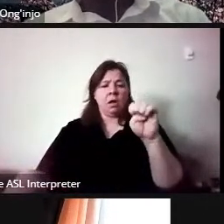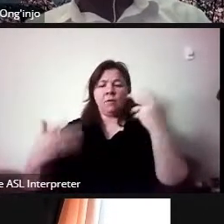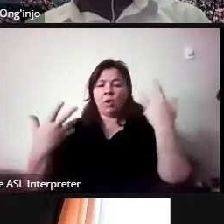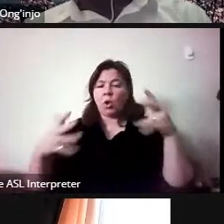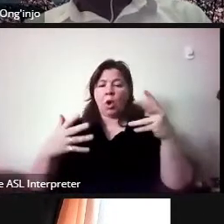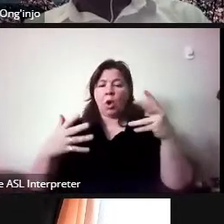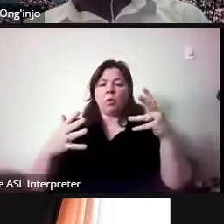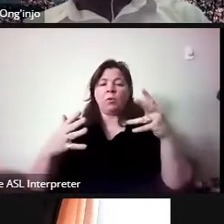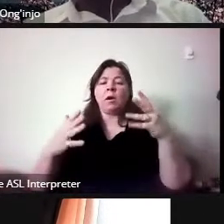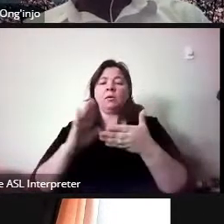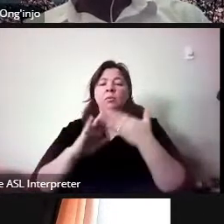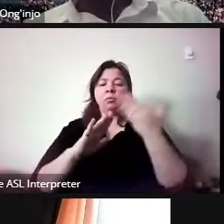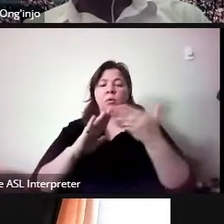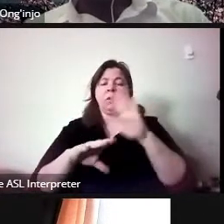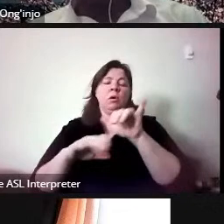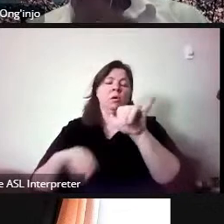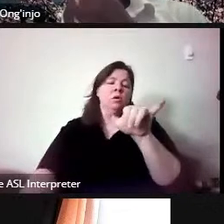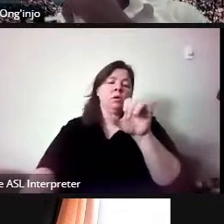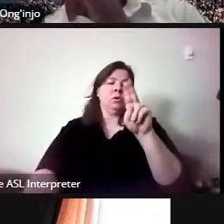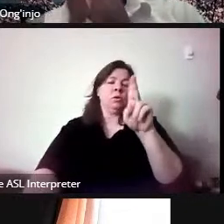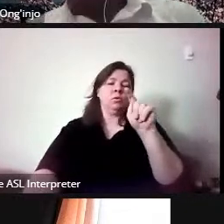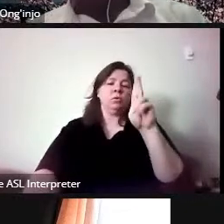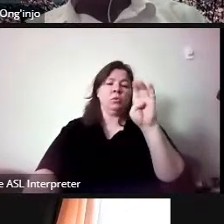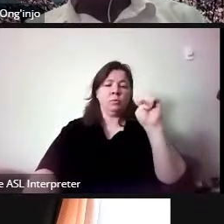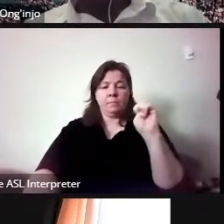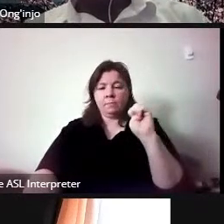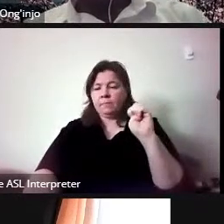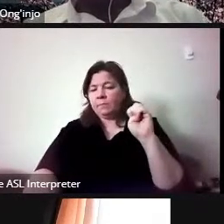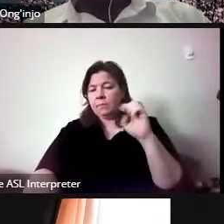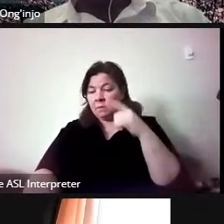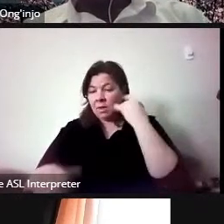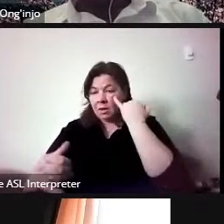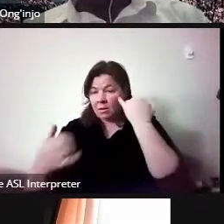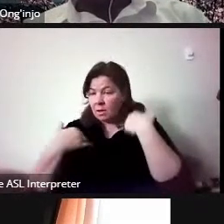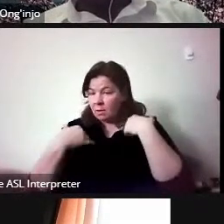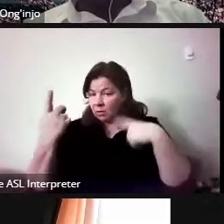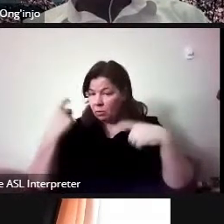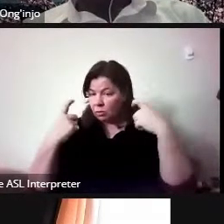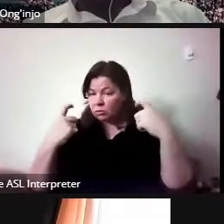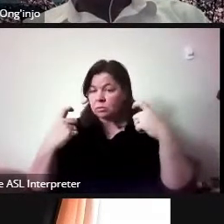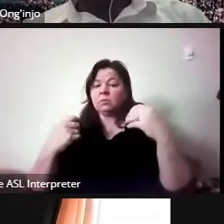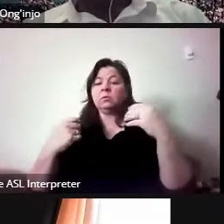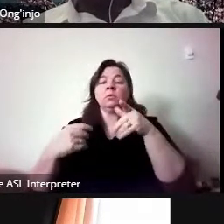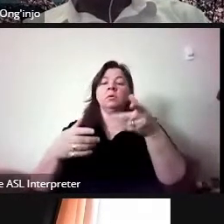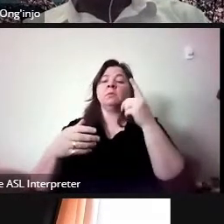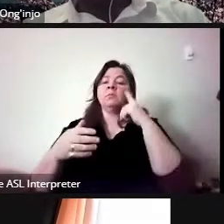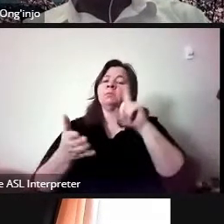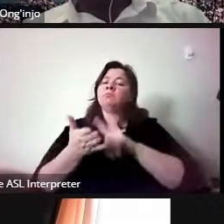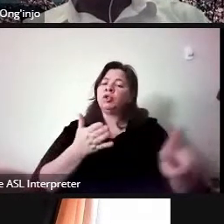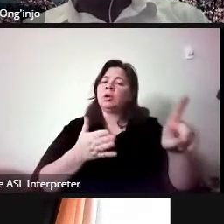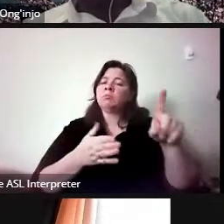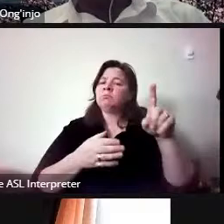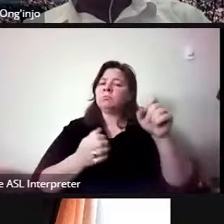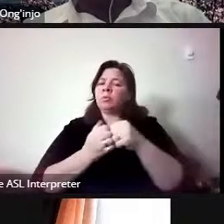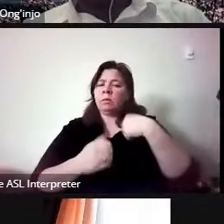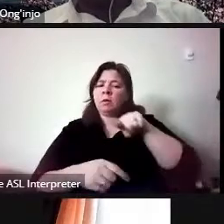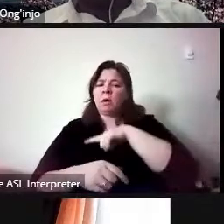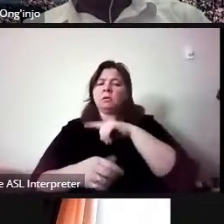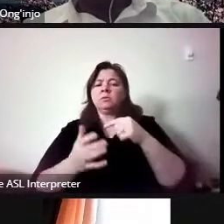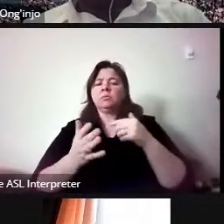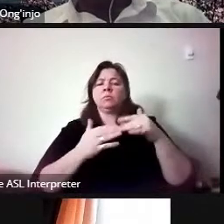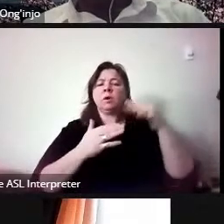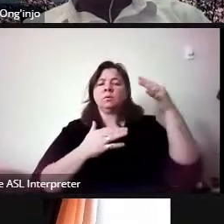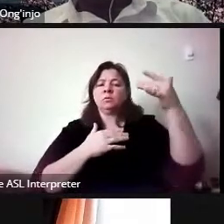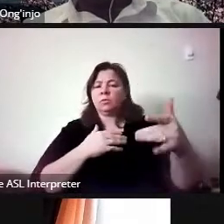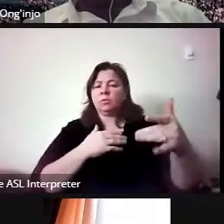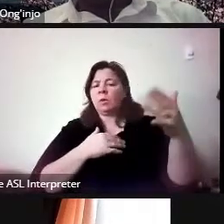already live on YouTube. And if you have any questions, we'll be sure to check in from time to time to see if you have any